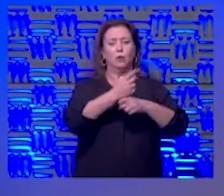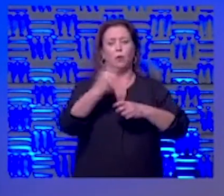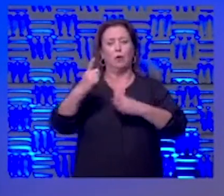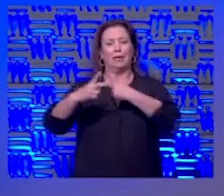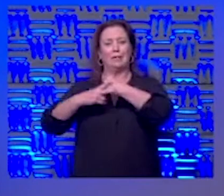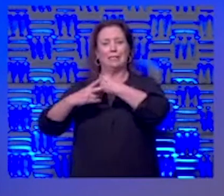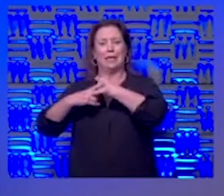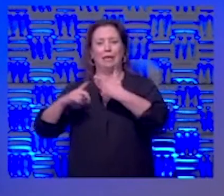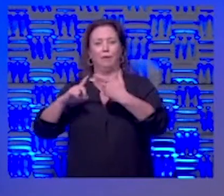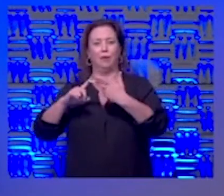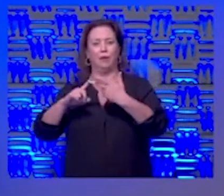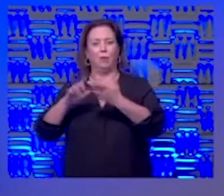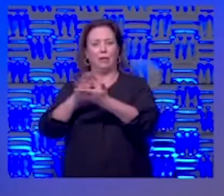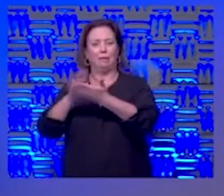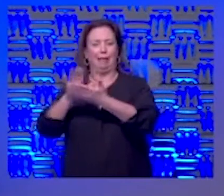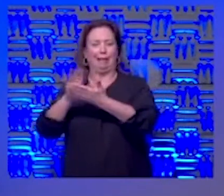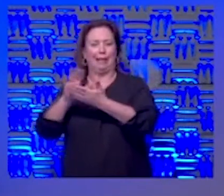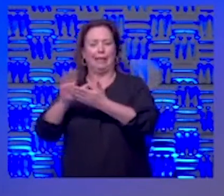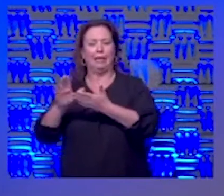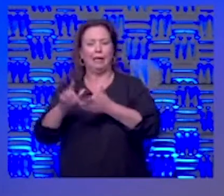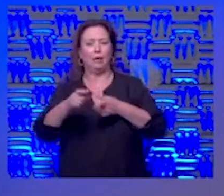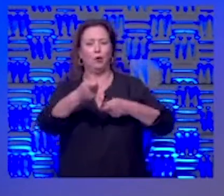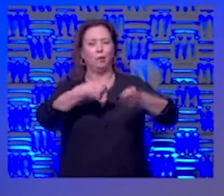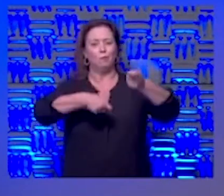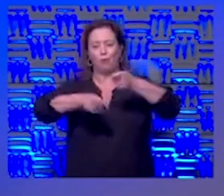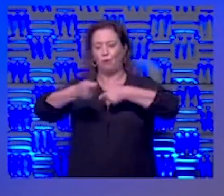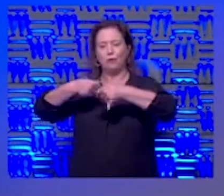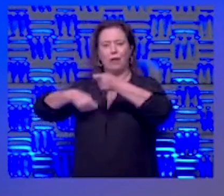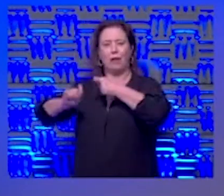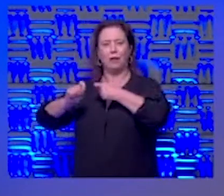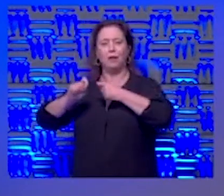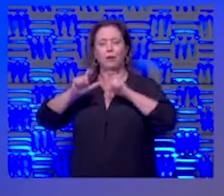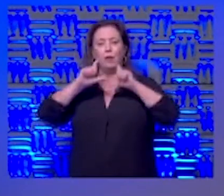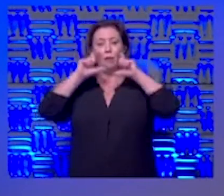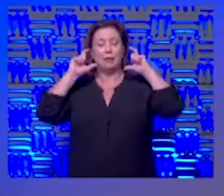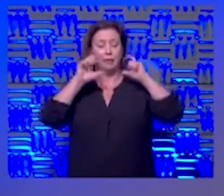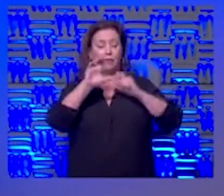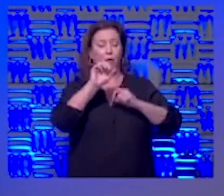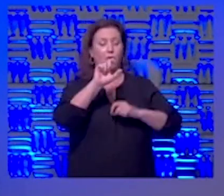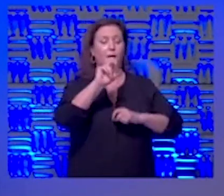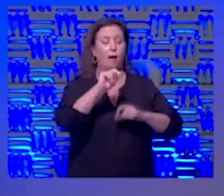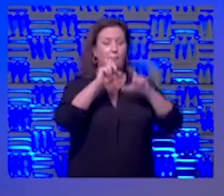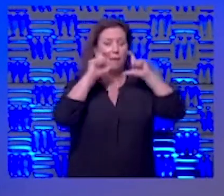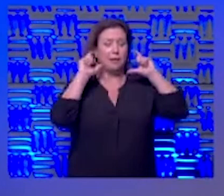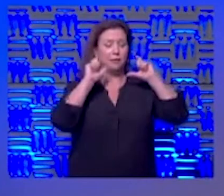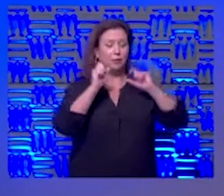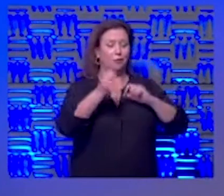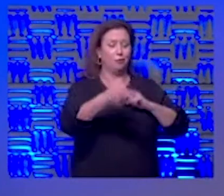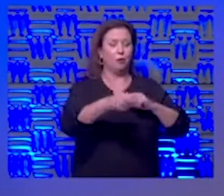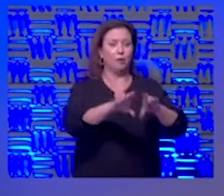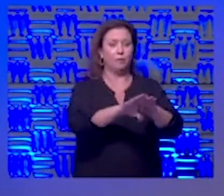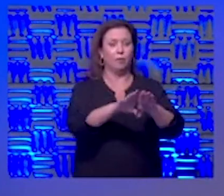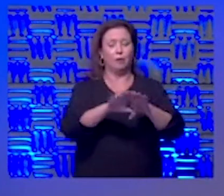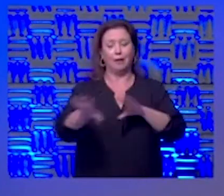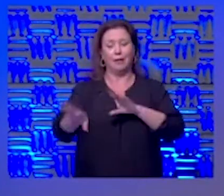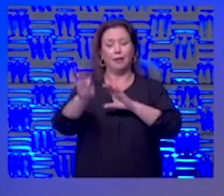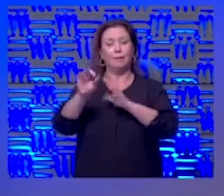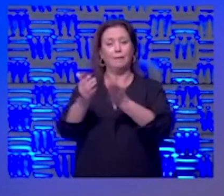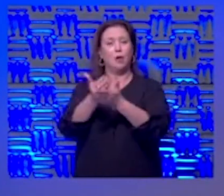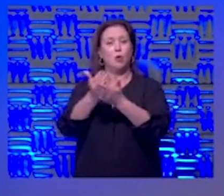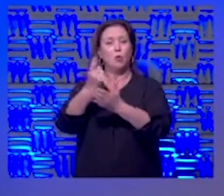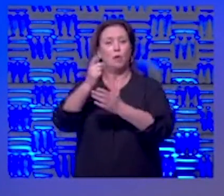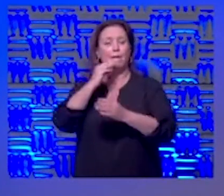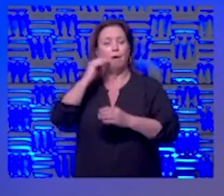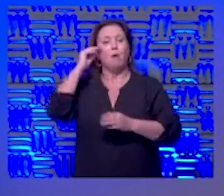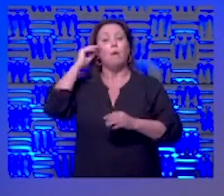be stored, one that could be cleaning, and you can rotate those. So if you have a cotton mask, you can obviously just drop it on the floorboard and pick a new one up when you get home.